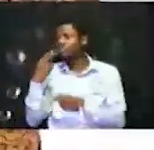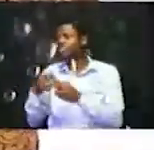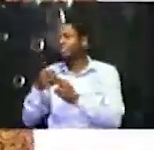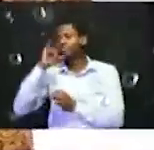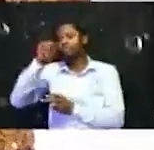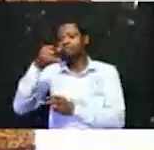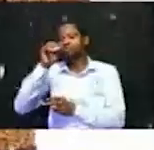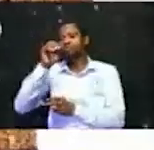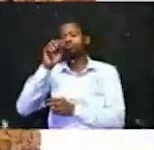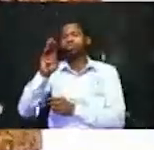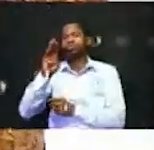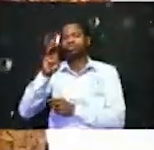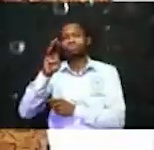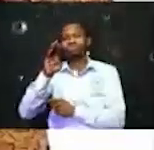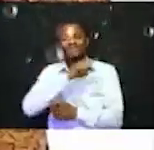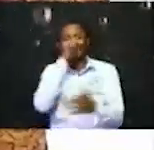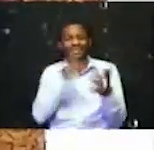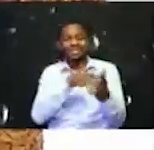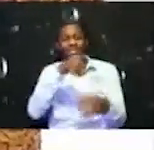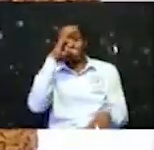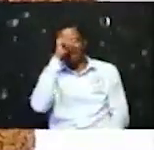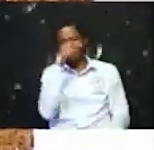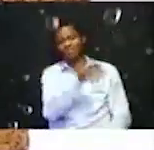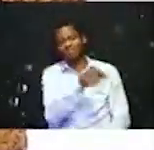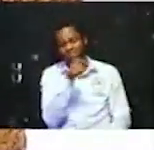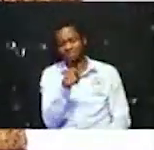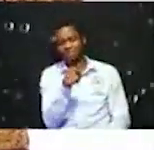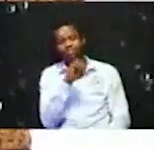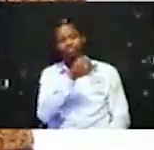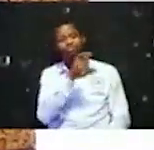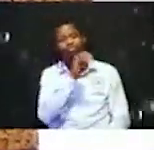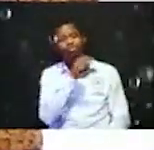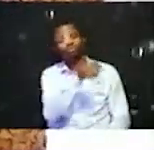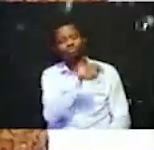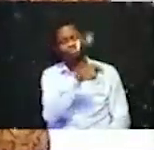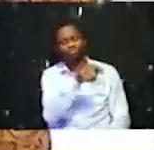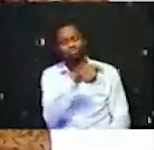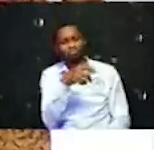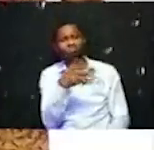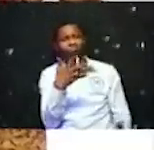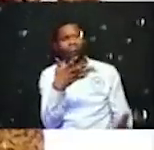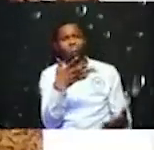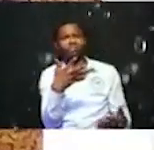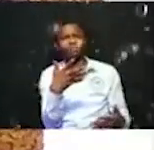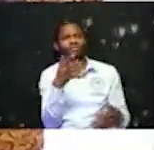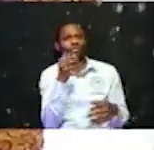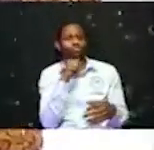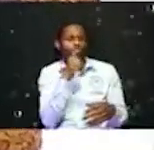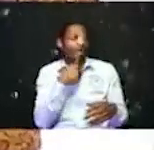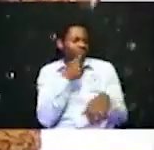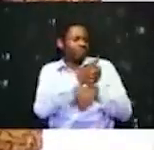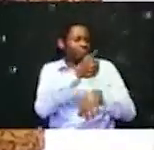This man was blameless and upright. He feared God and shunned evil. Na obarima bi tena us asase